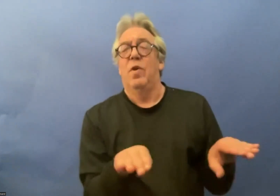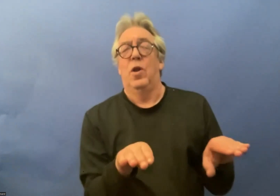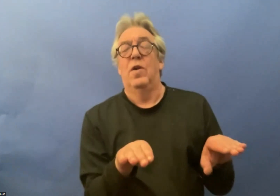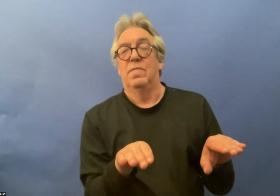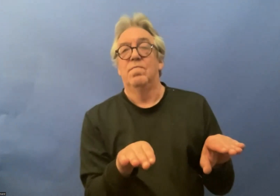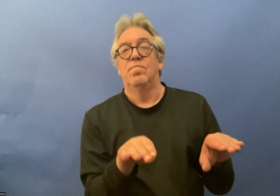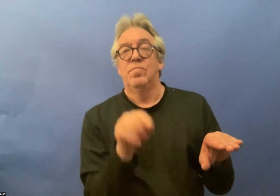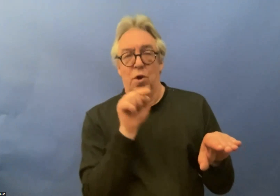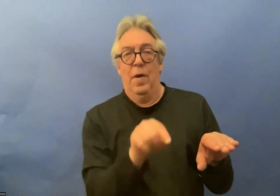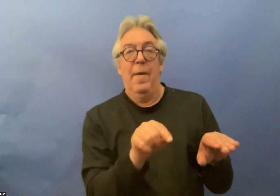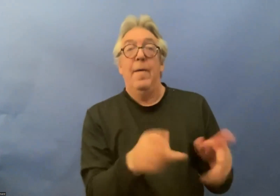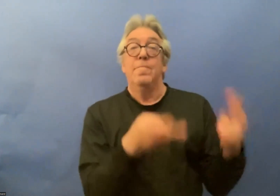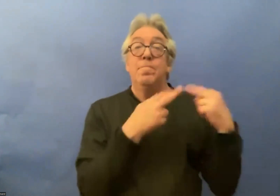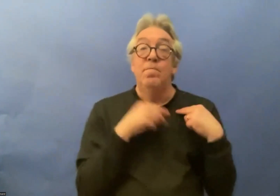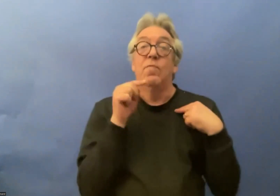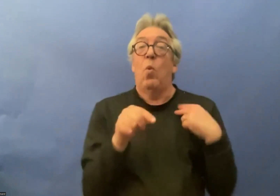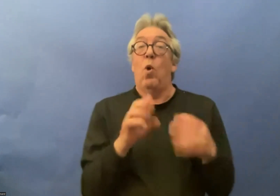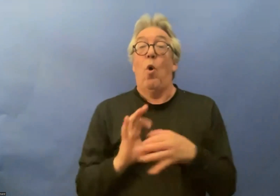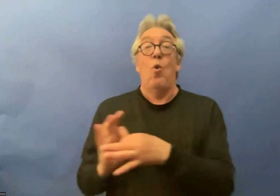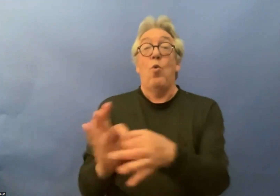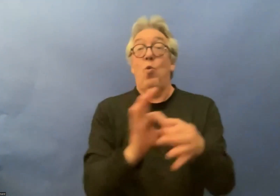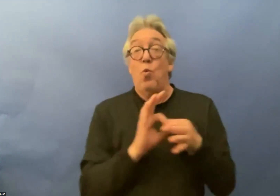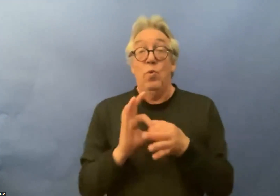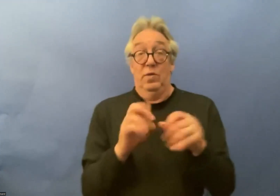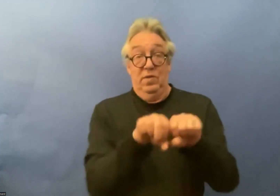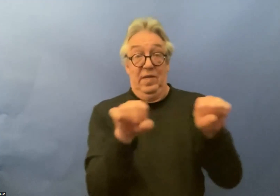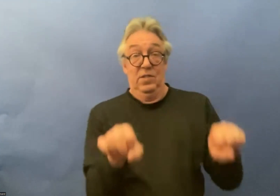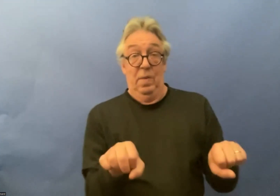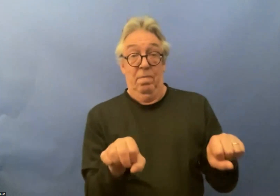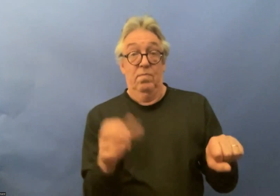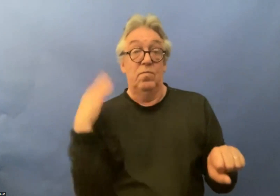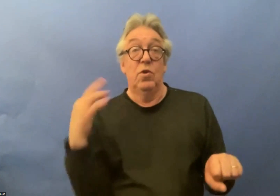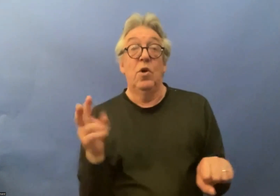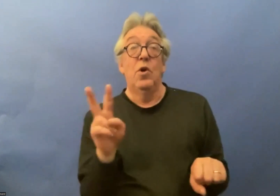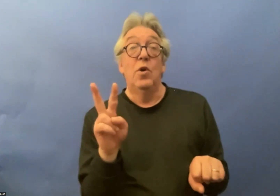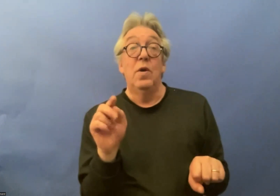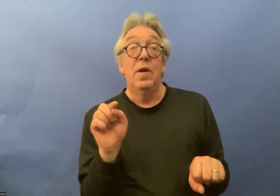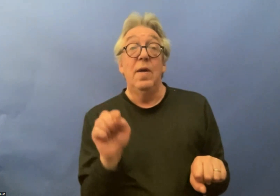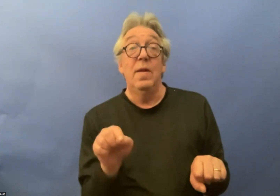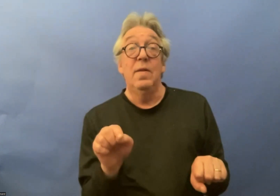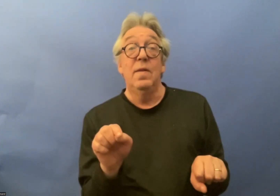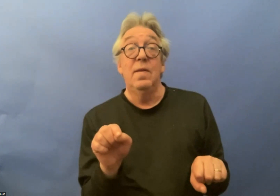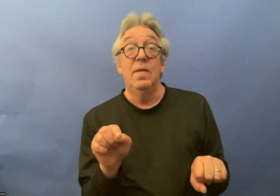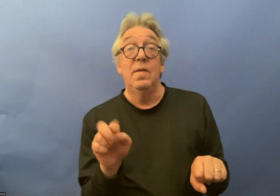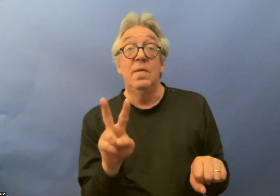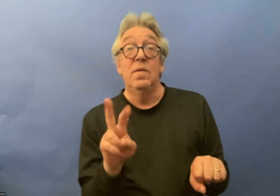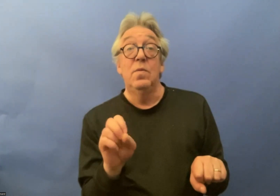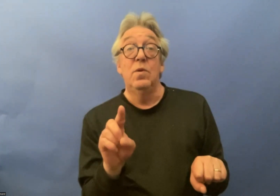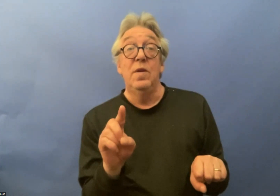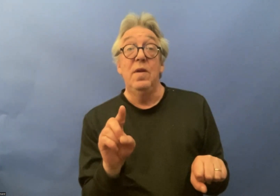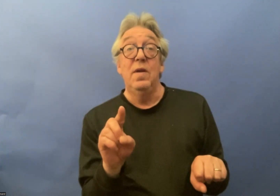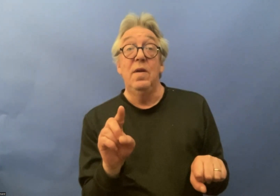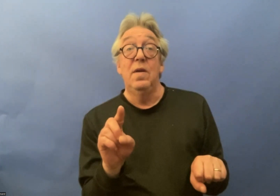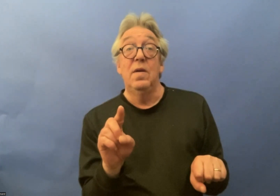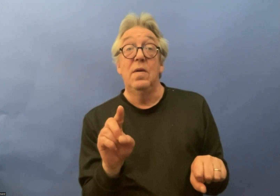the coordination system that is undertook in 2022, shows that so far